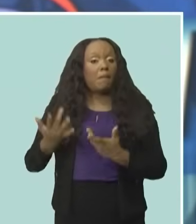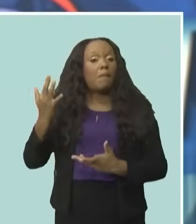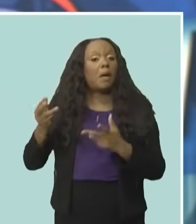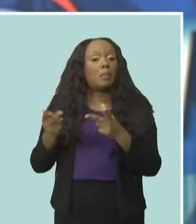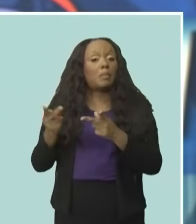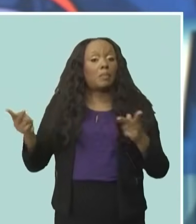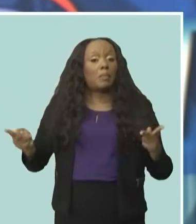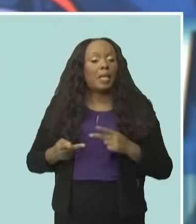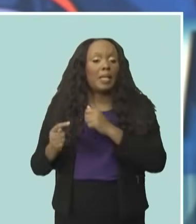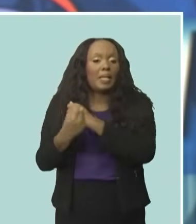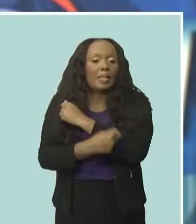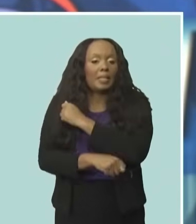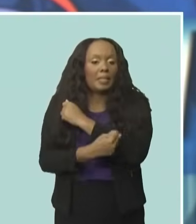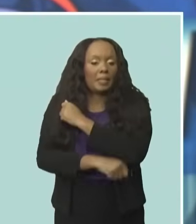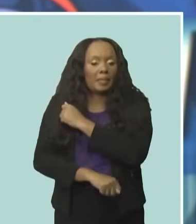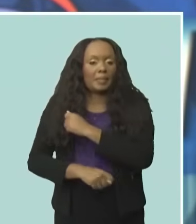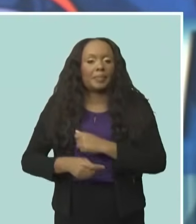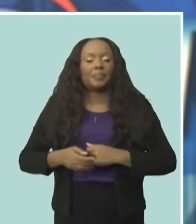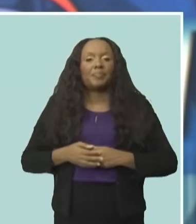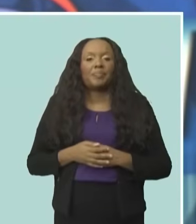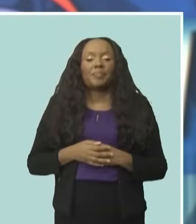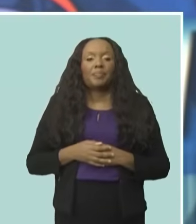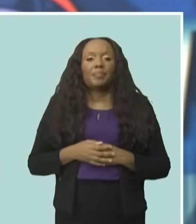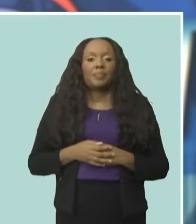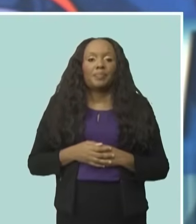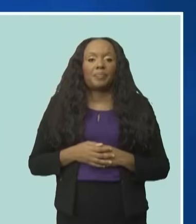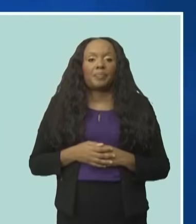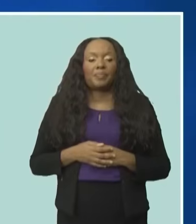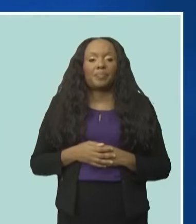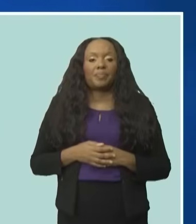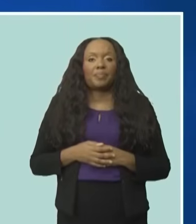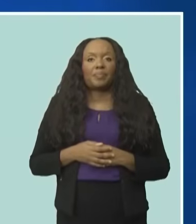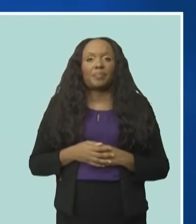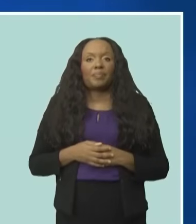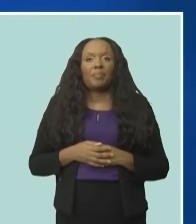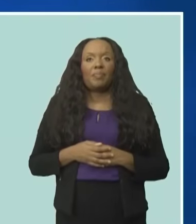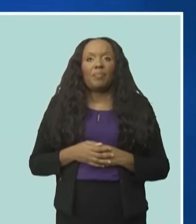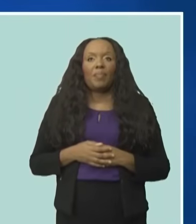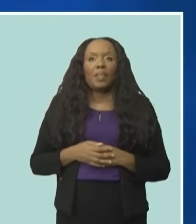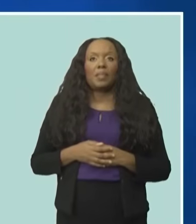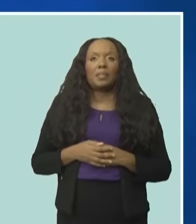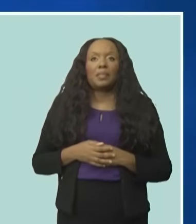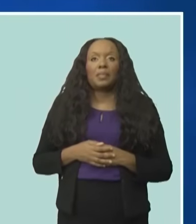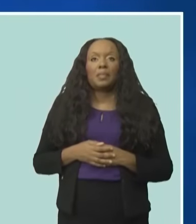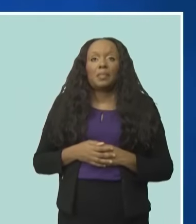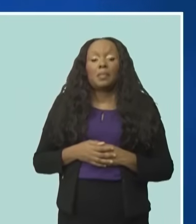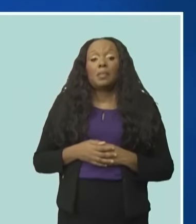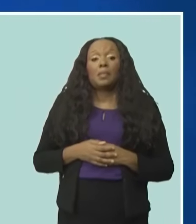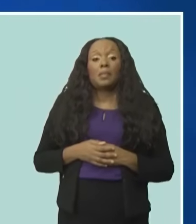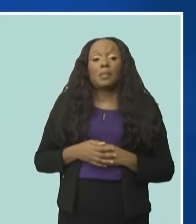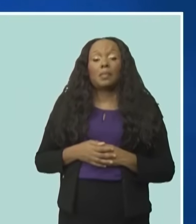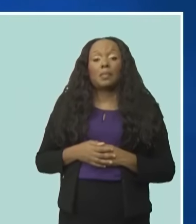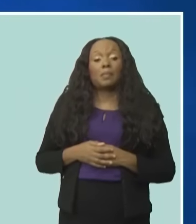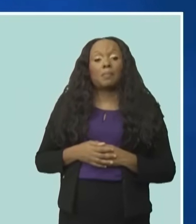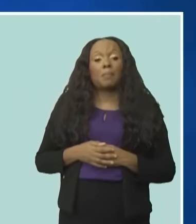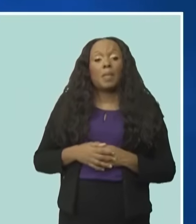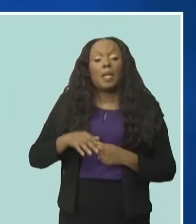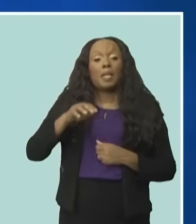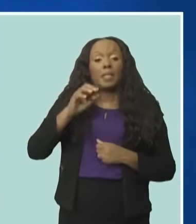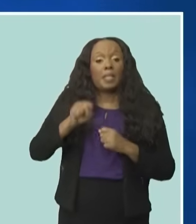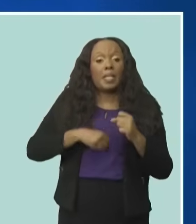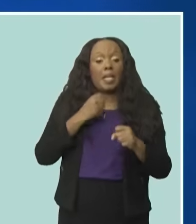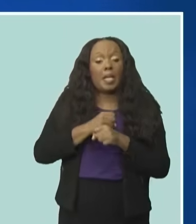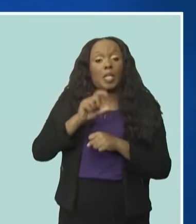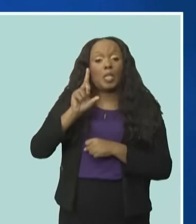Thomas. Our Anesta Henry has that report. What began as a junior cadet program in 2000